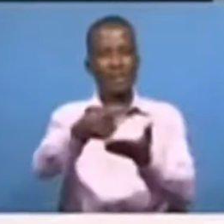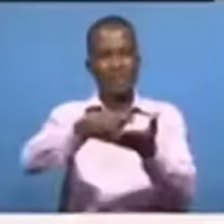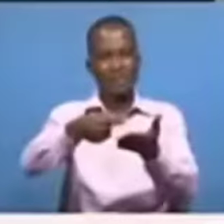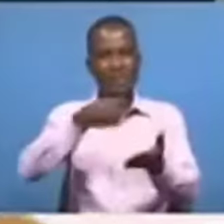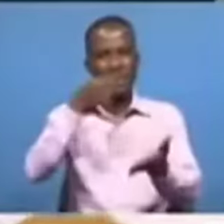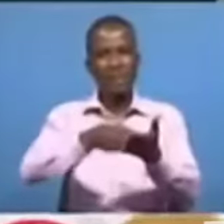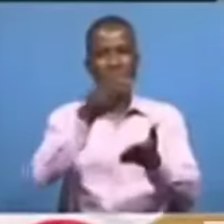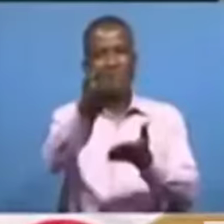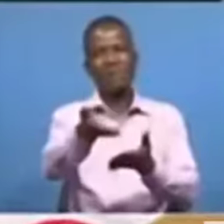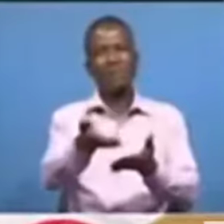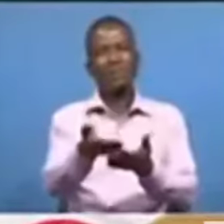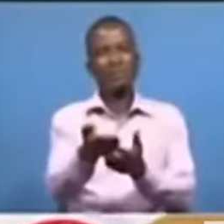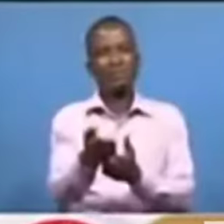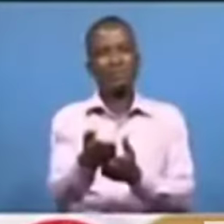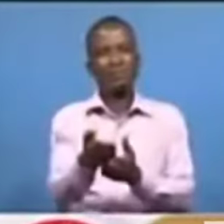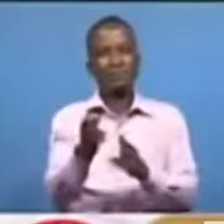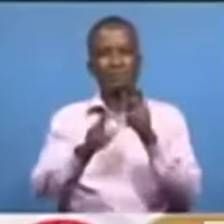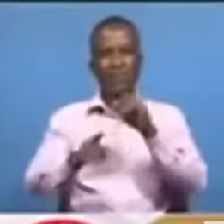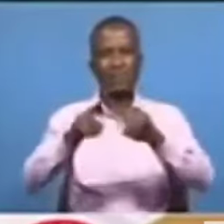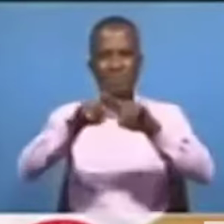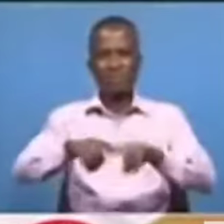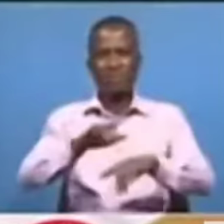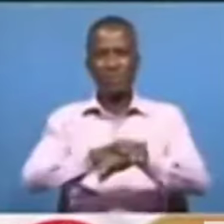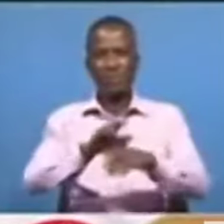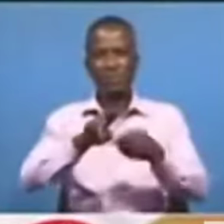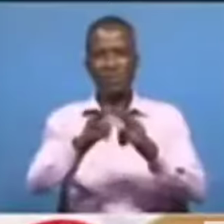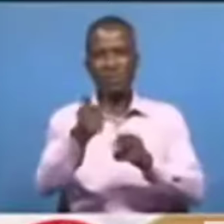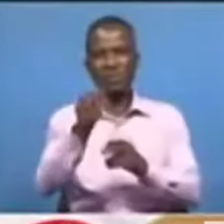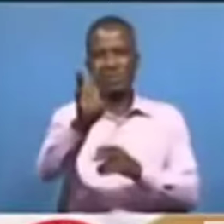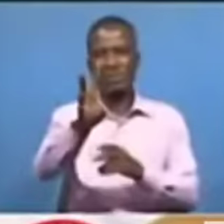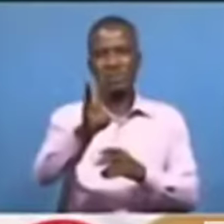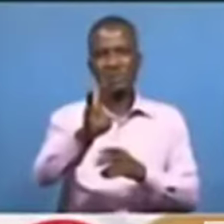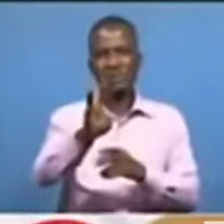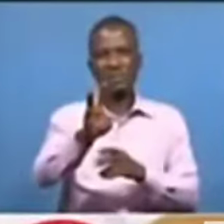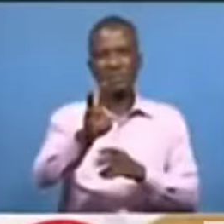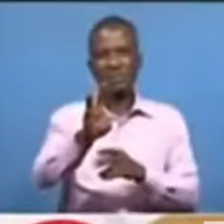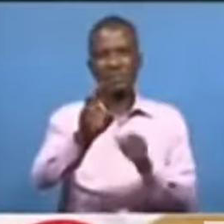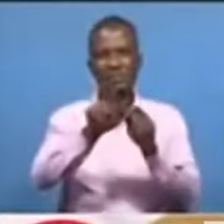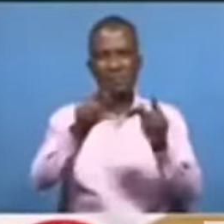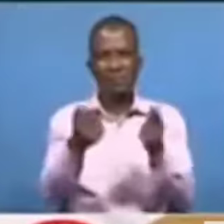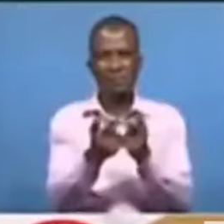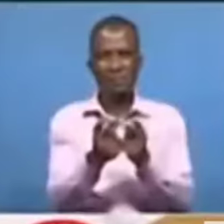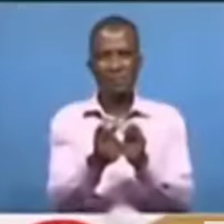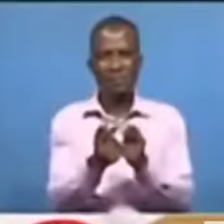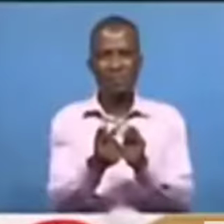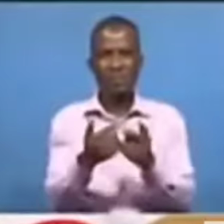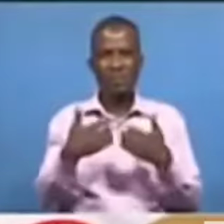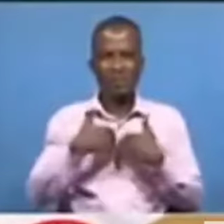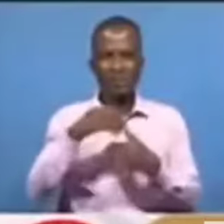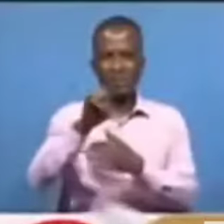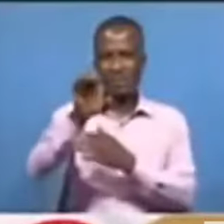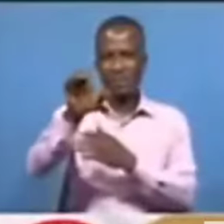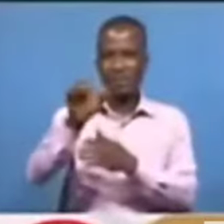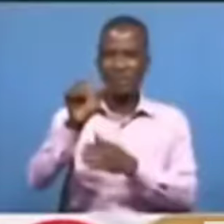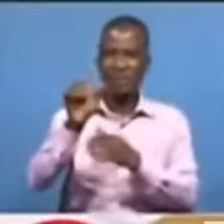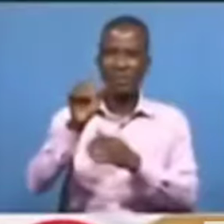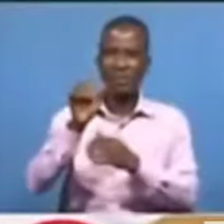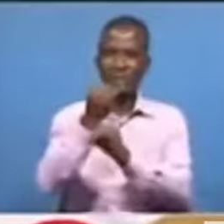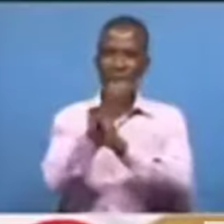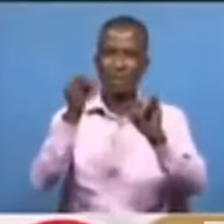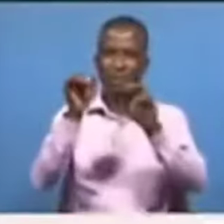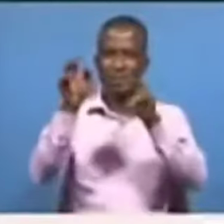The purpose for us relying on Section 26 had nothing to do with the party. It had to do with Jean Mensah as a person. And so